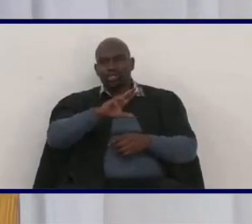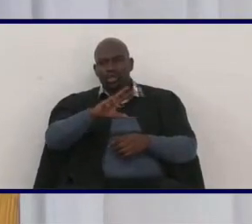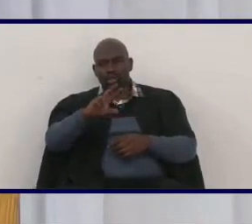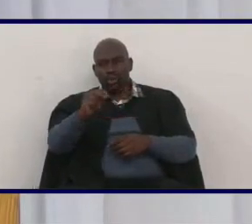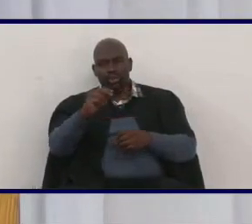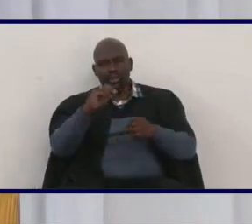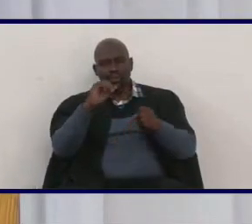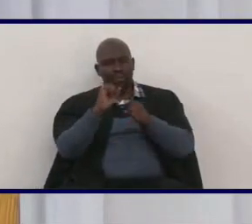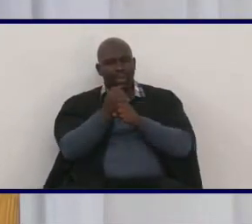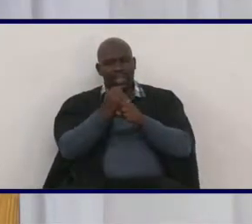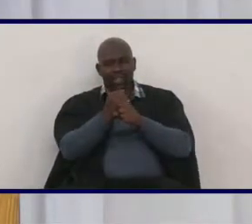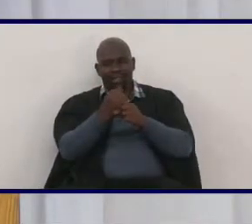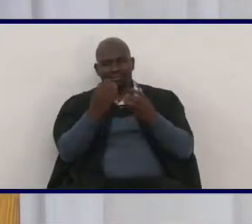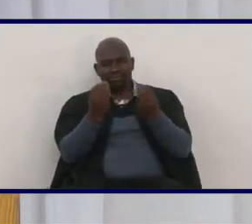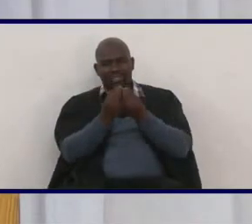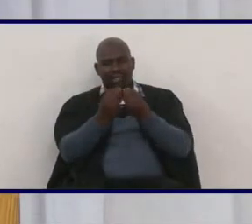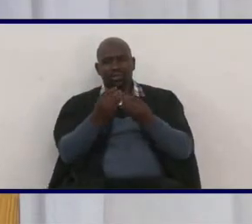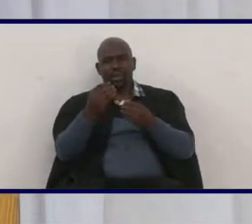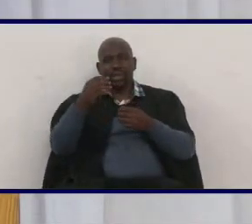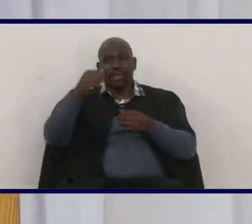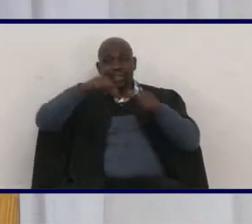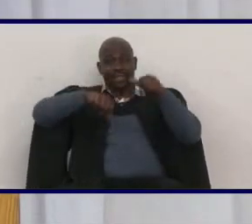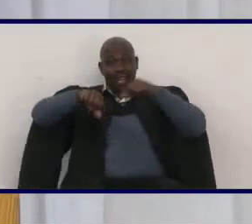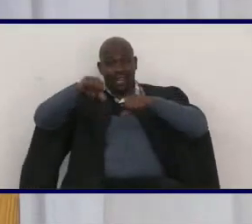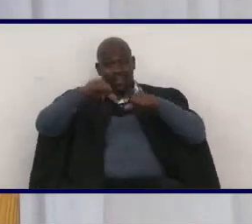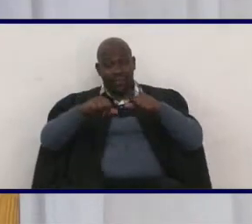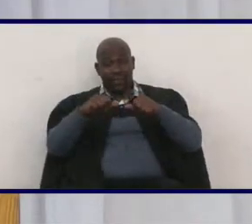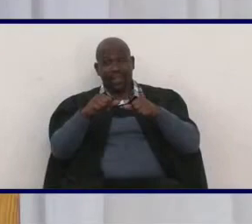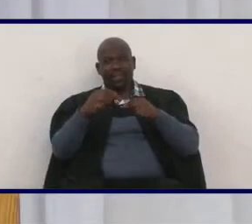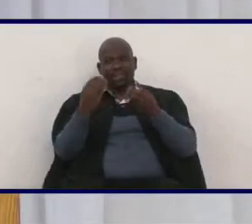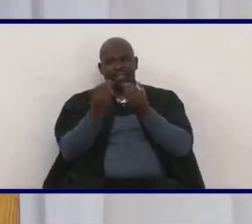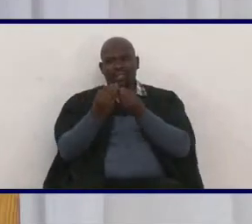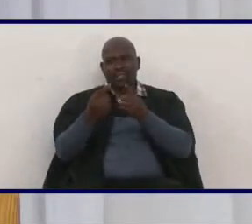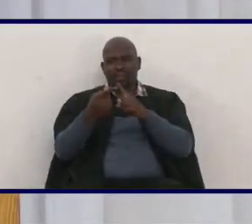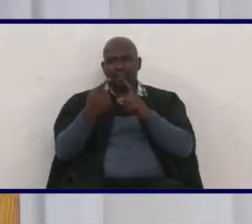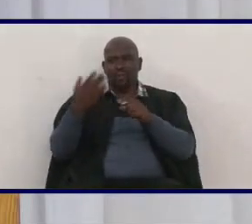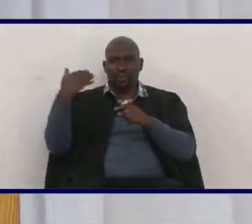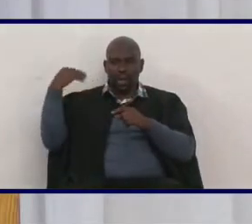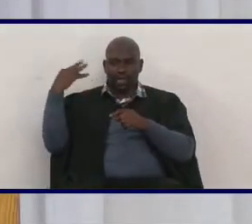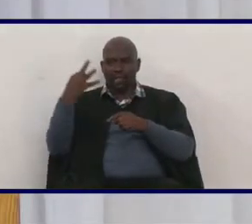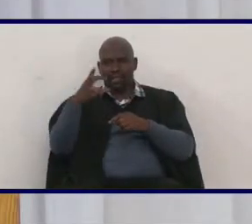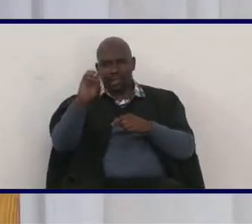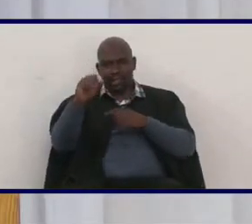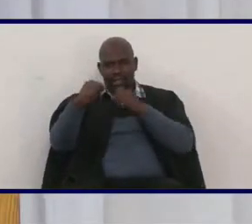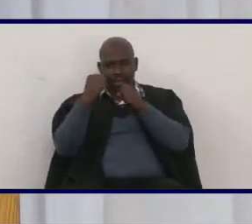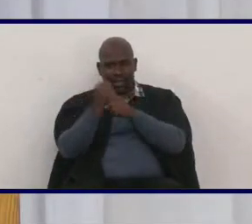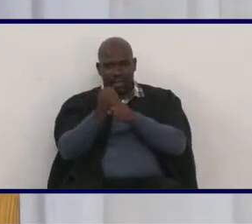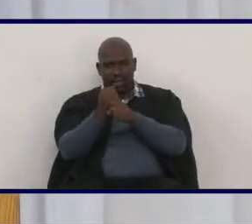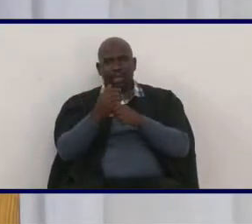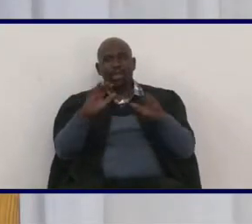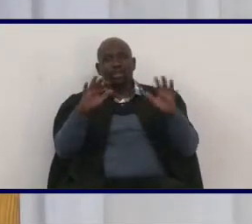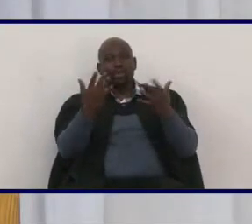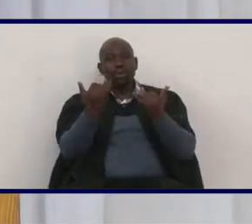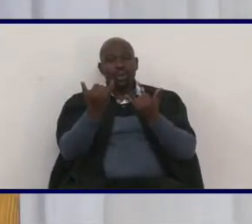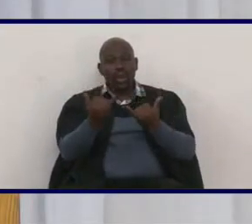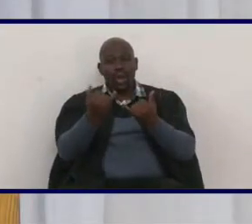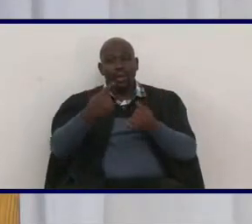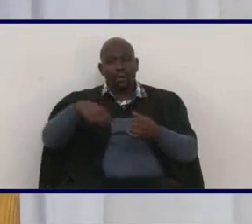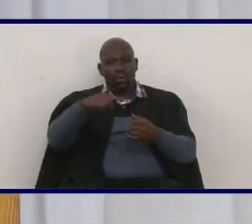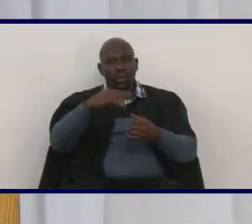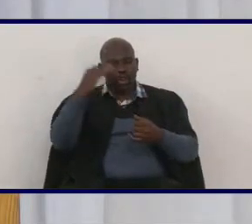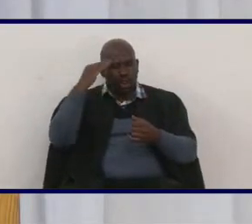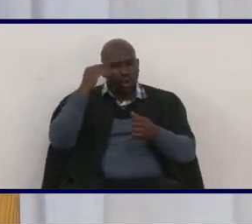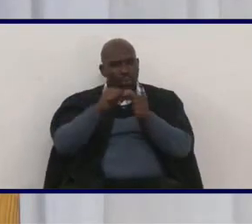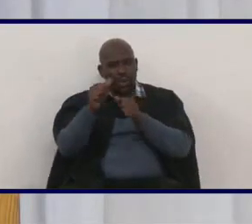30 years. We now also know better how our economic activities and